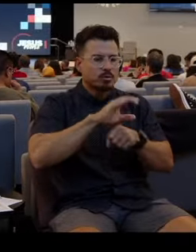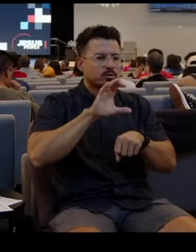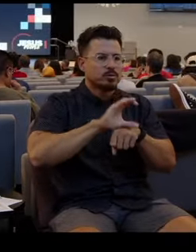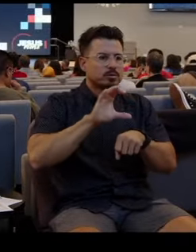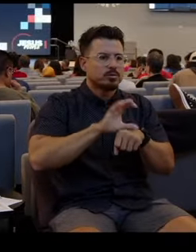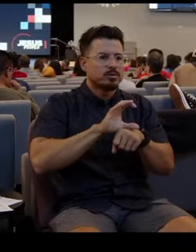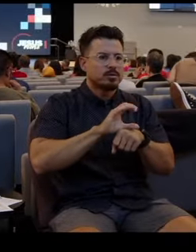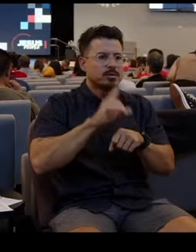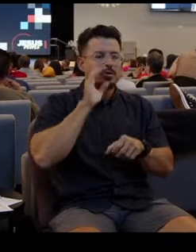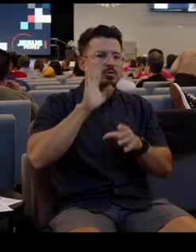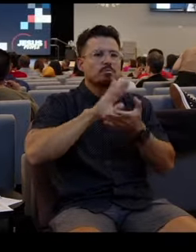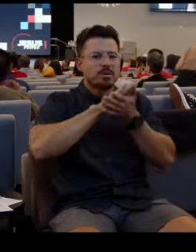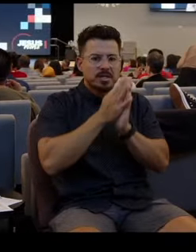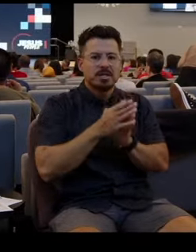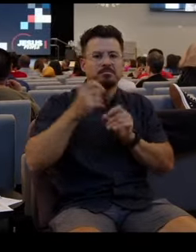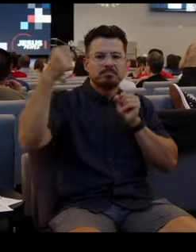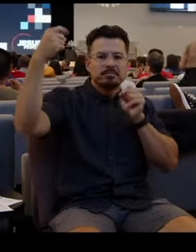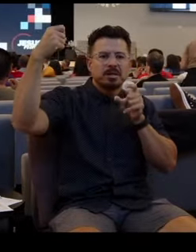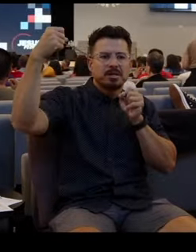You'll be a satellite forever.